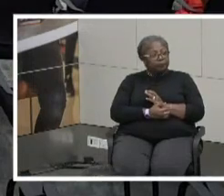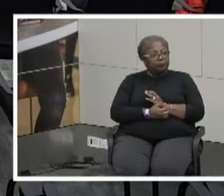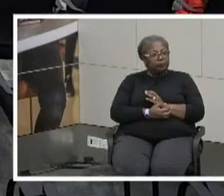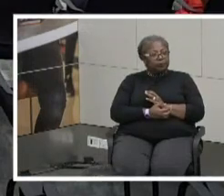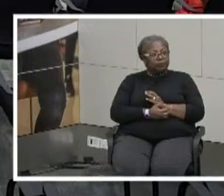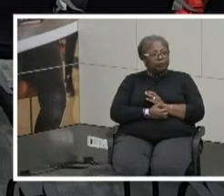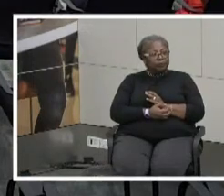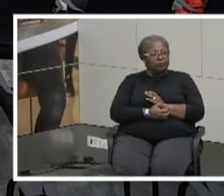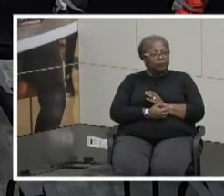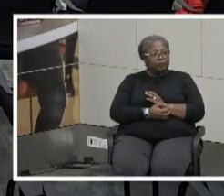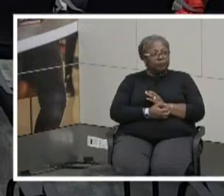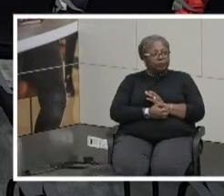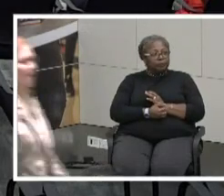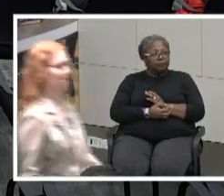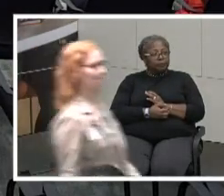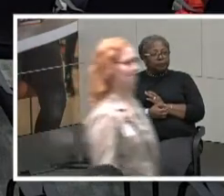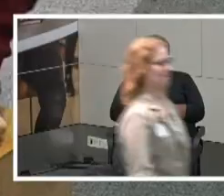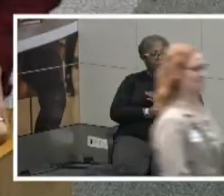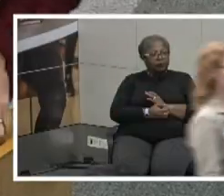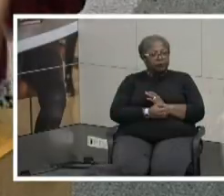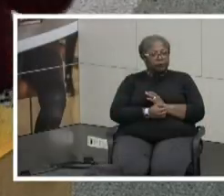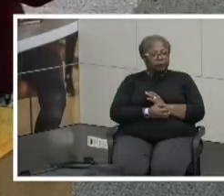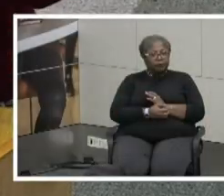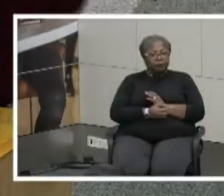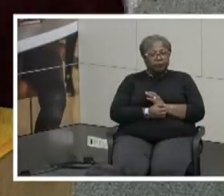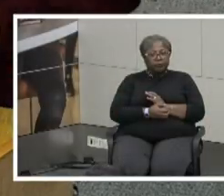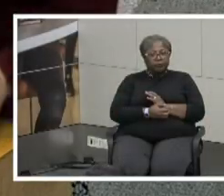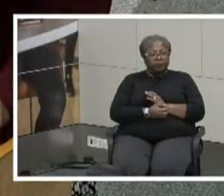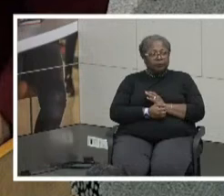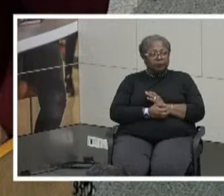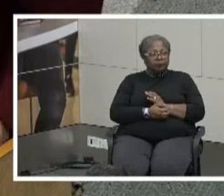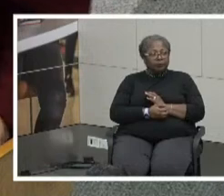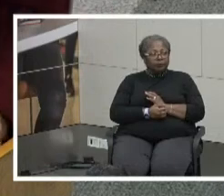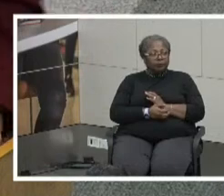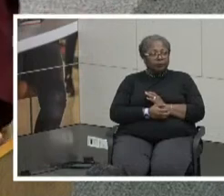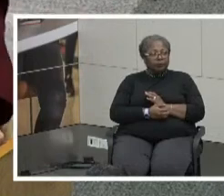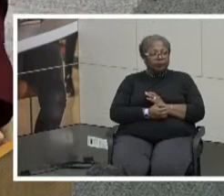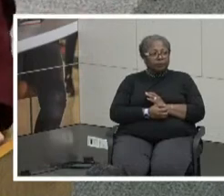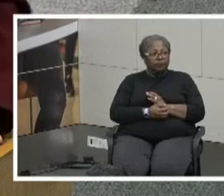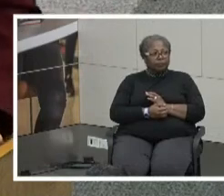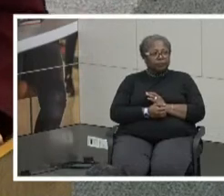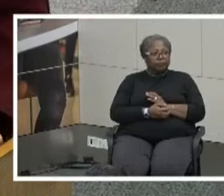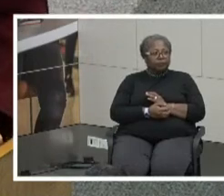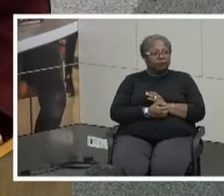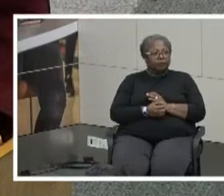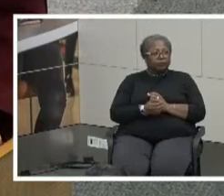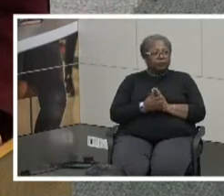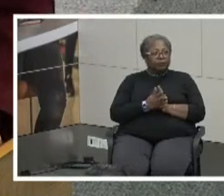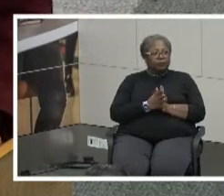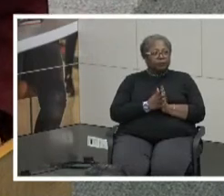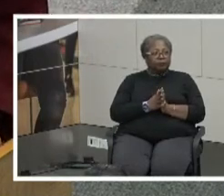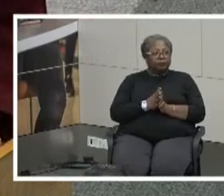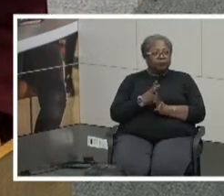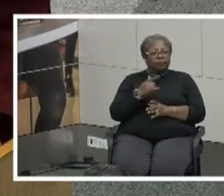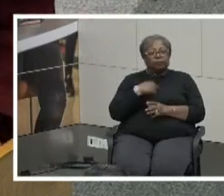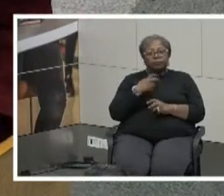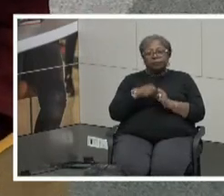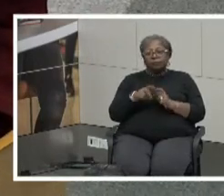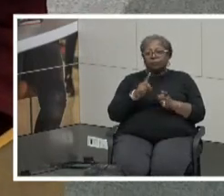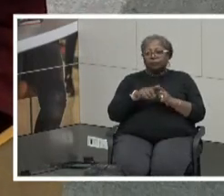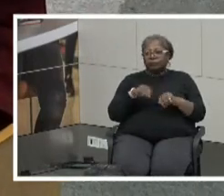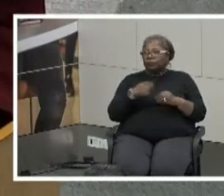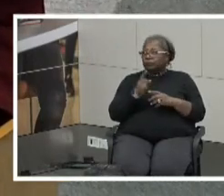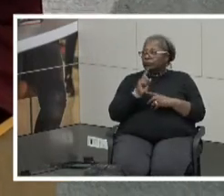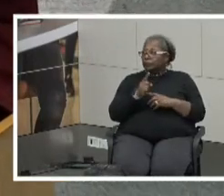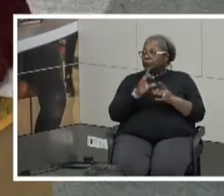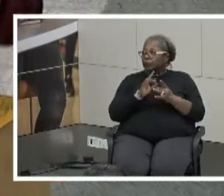you thank you yes ma'am Dr Ruth Hoffman lack it's difficult to deliver a